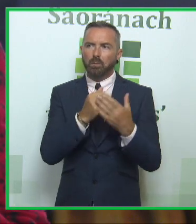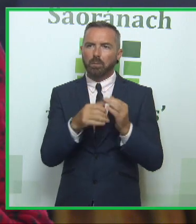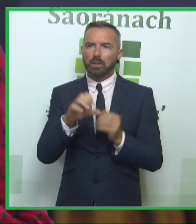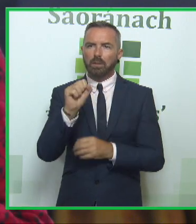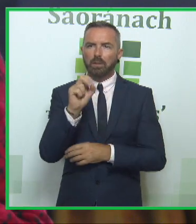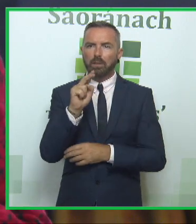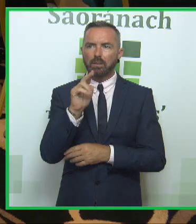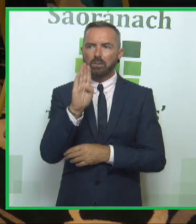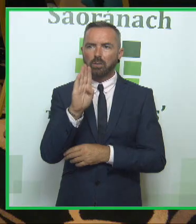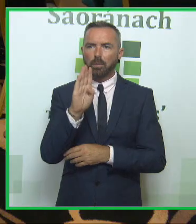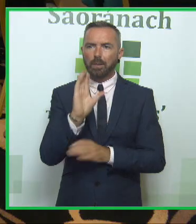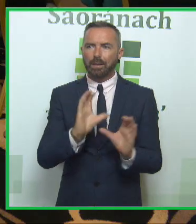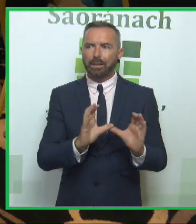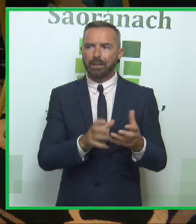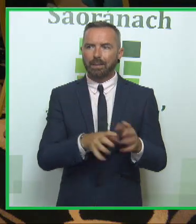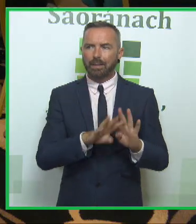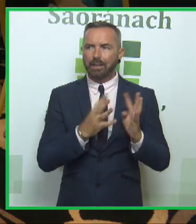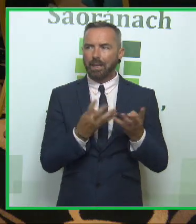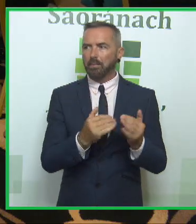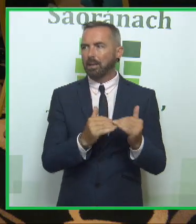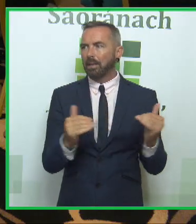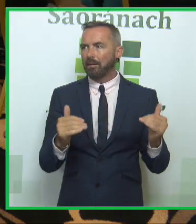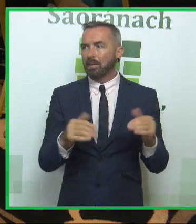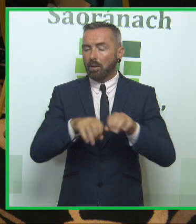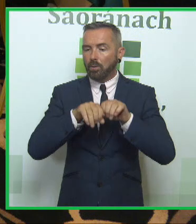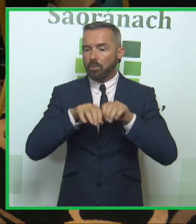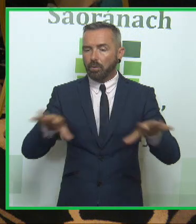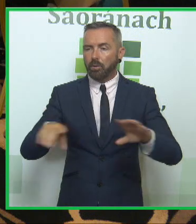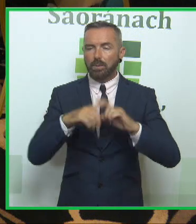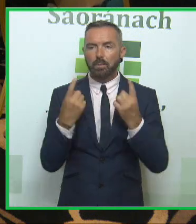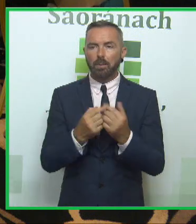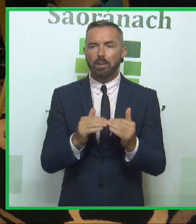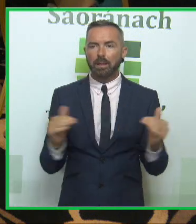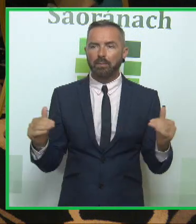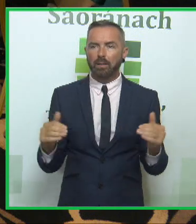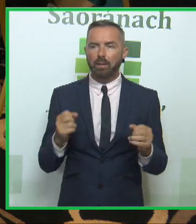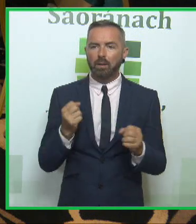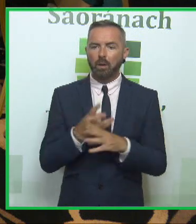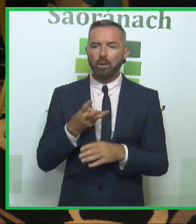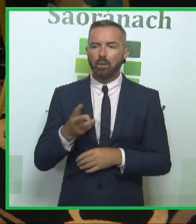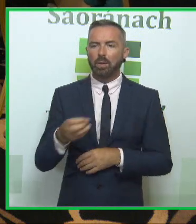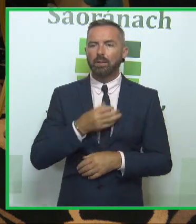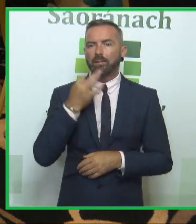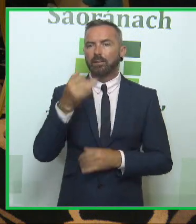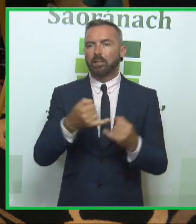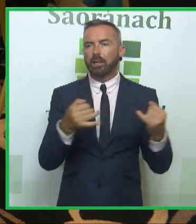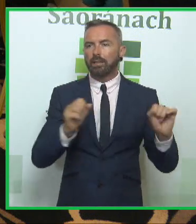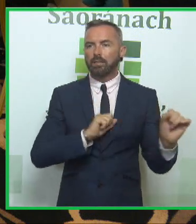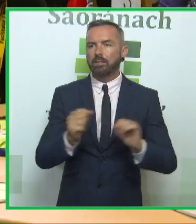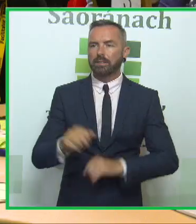level, and something that goes down through department level all the way down to frontline